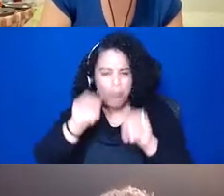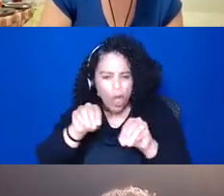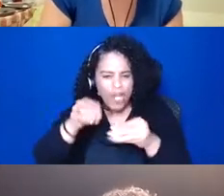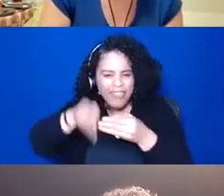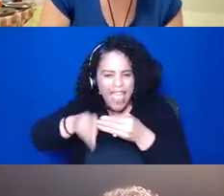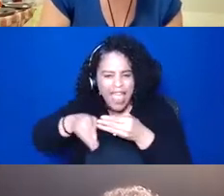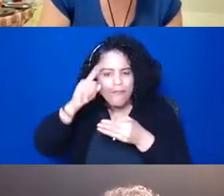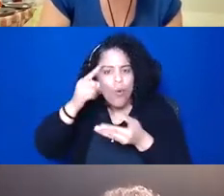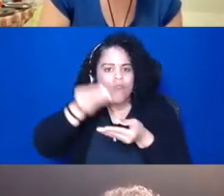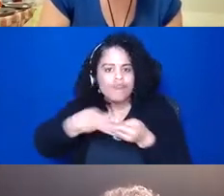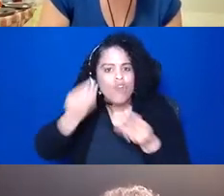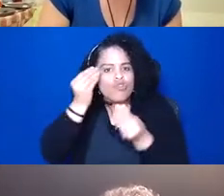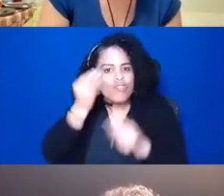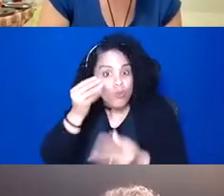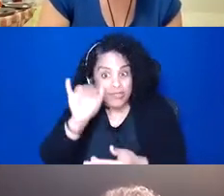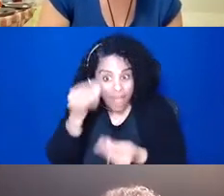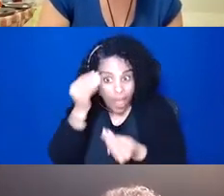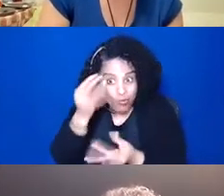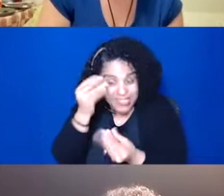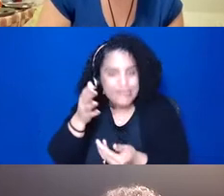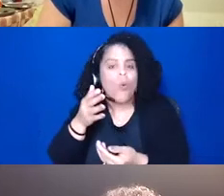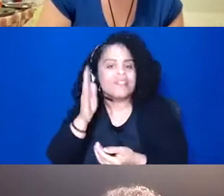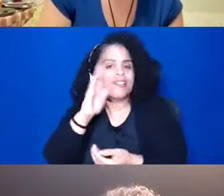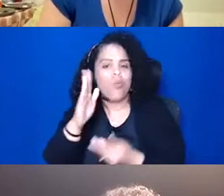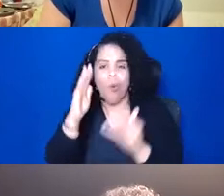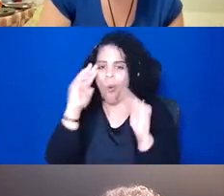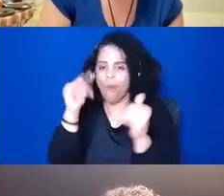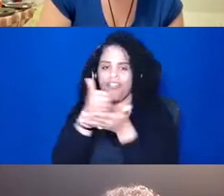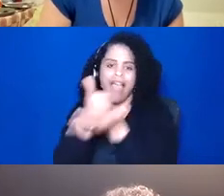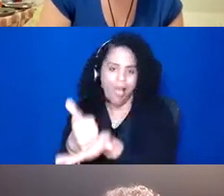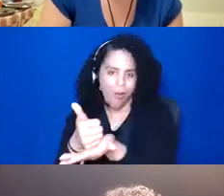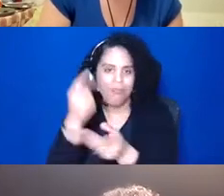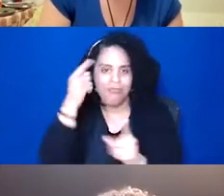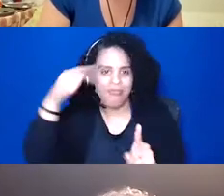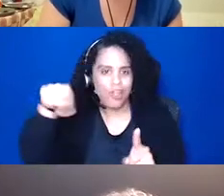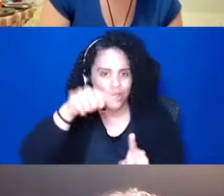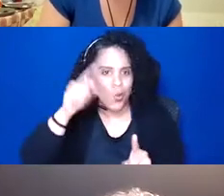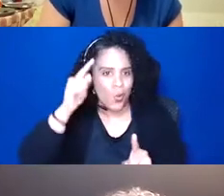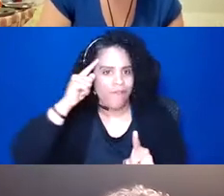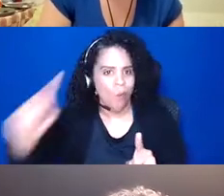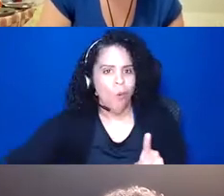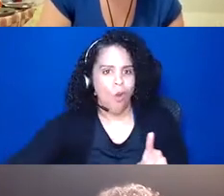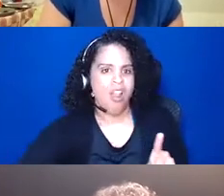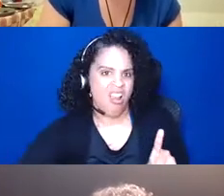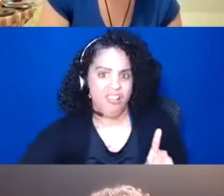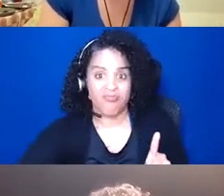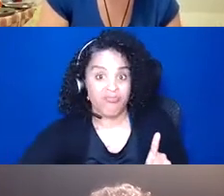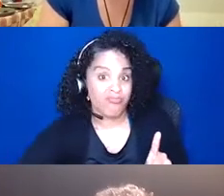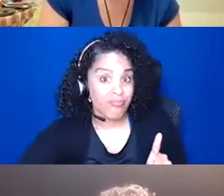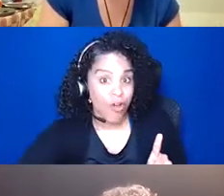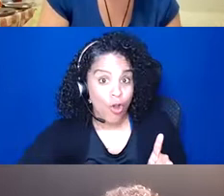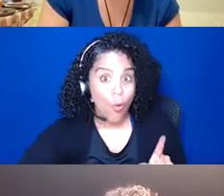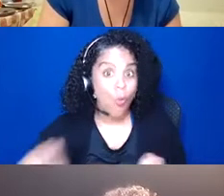you. And those resources will hopefully be helpful for either working